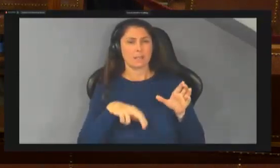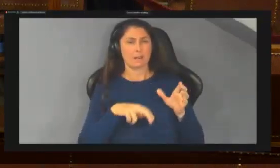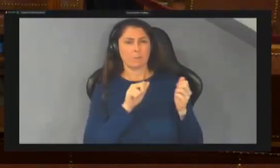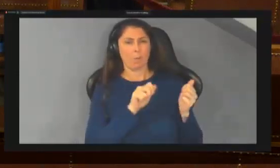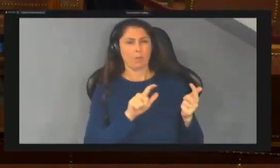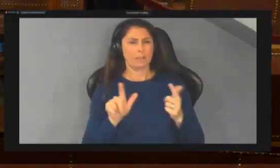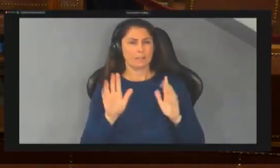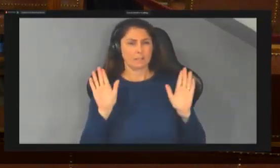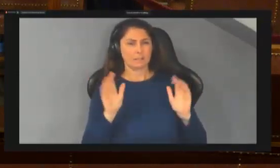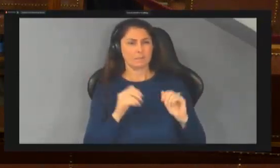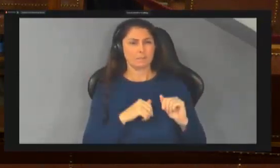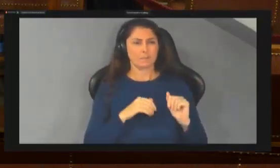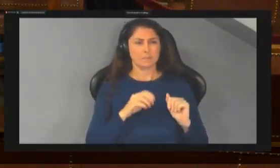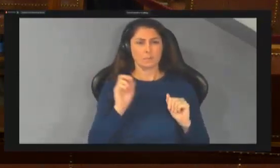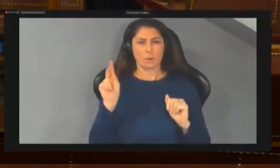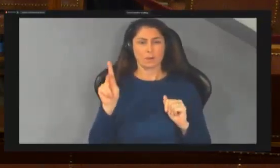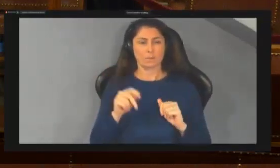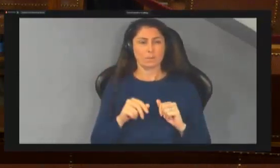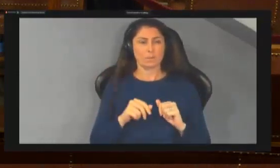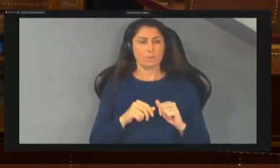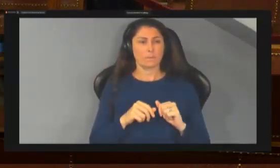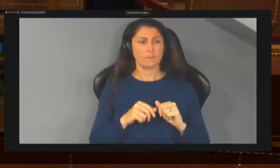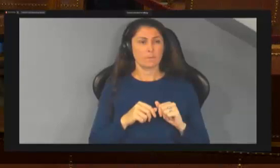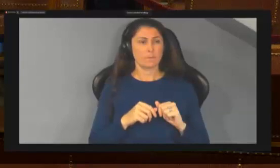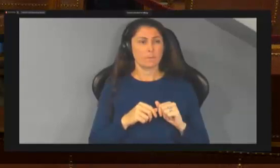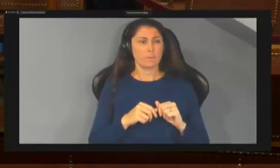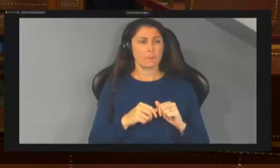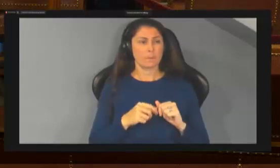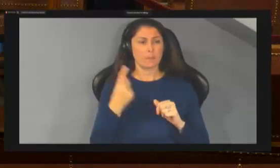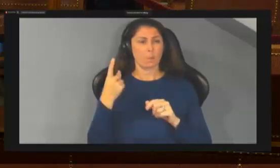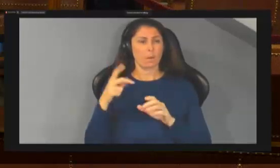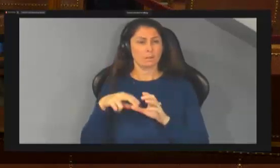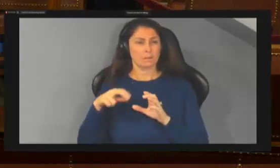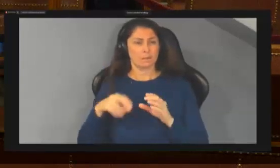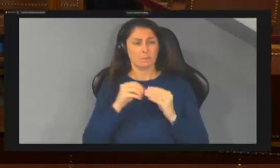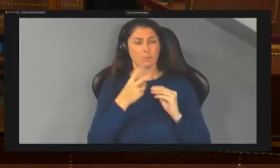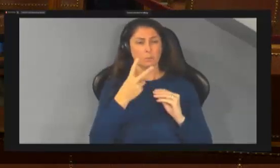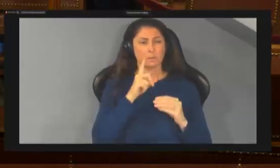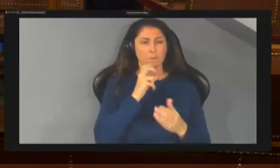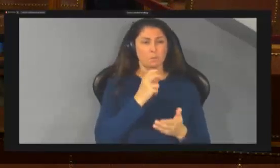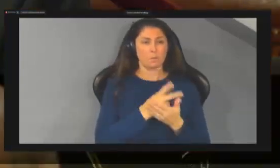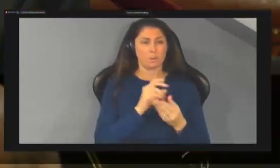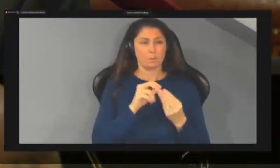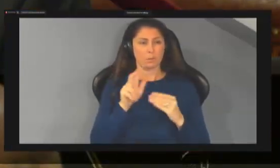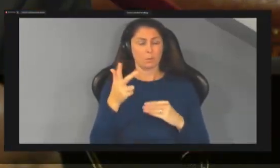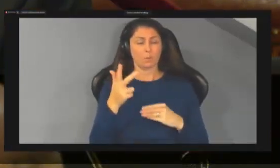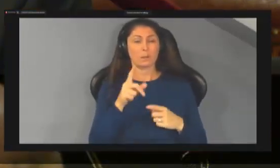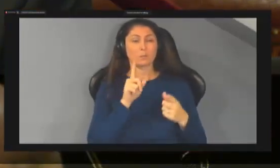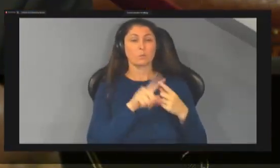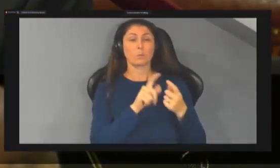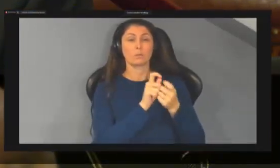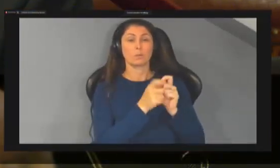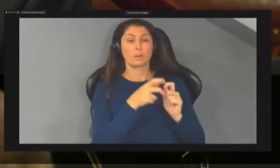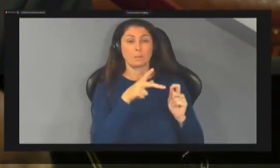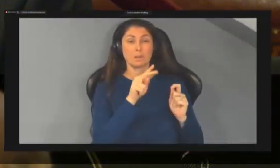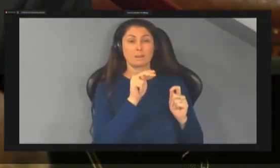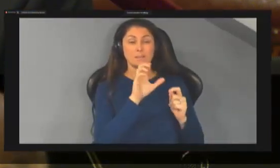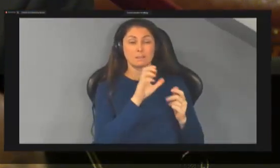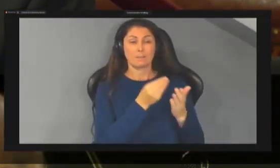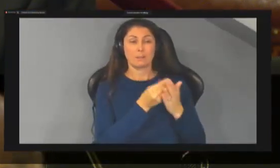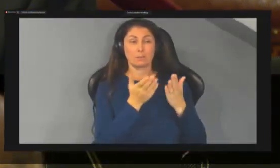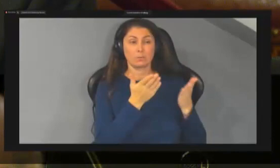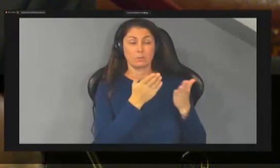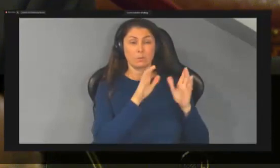Okay. One abstention. Number two has been approved. Number three. Number three is to adjust the PNC Financial Services